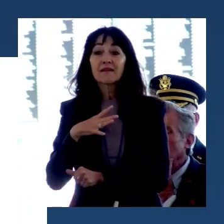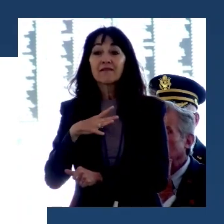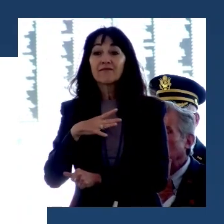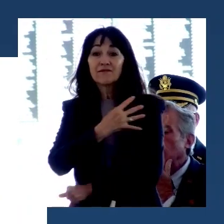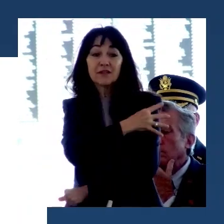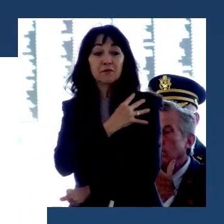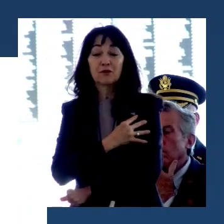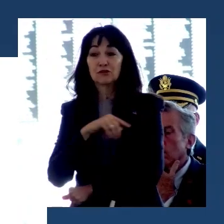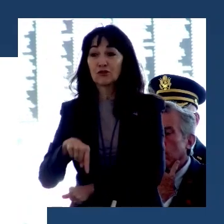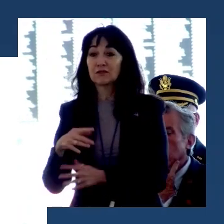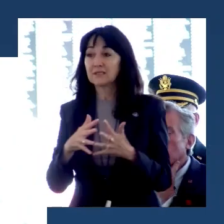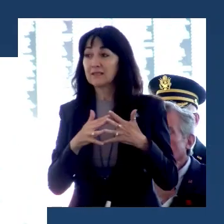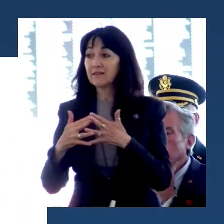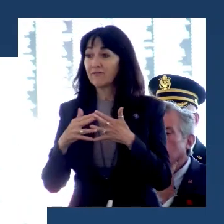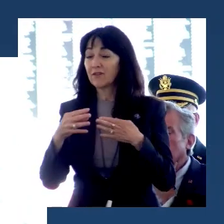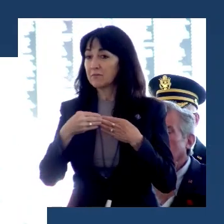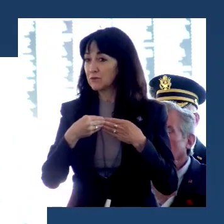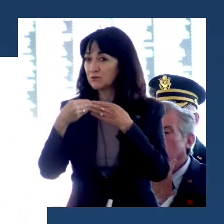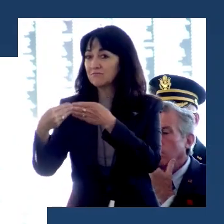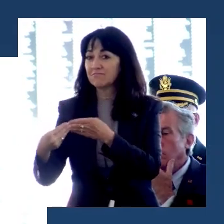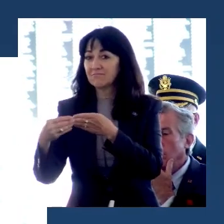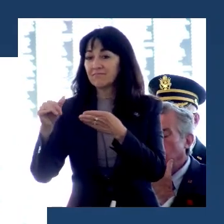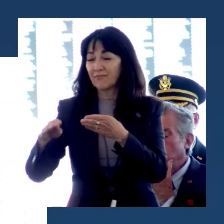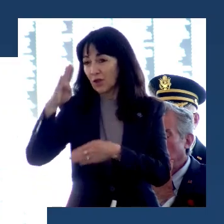America who headed the Army Nurse Corps,